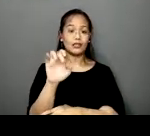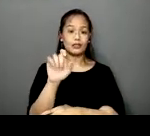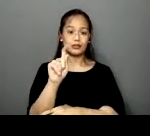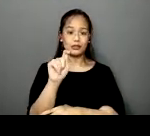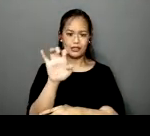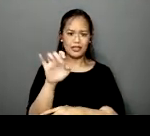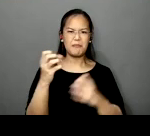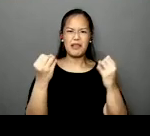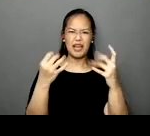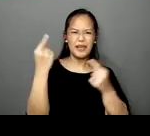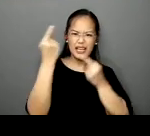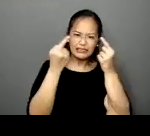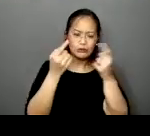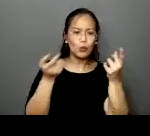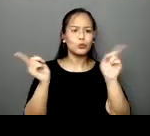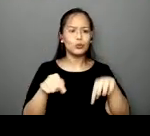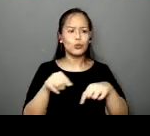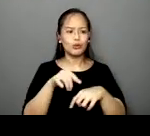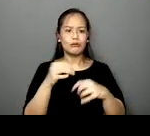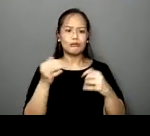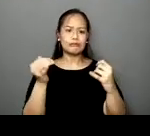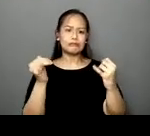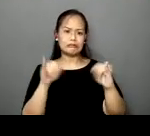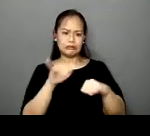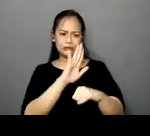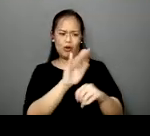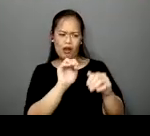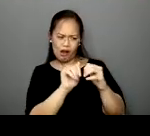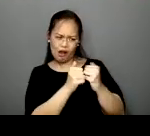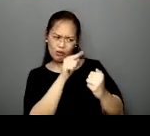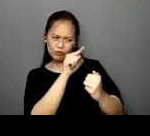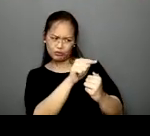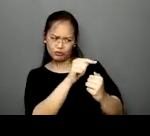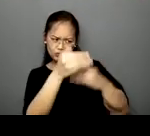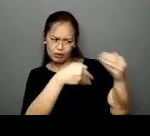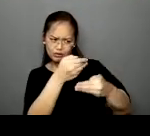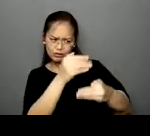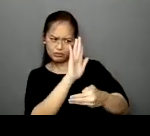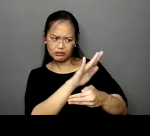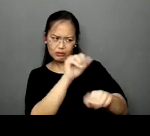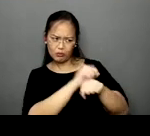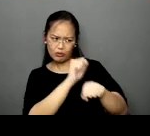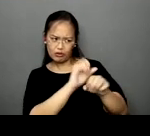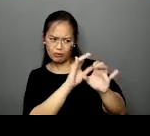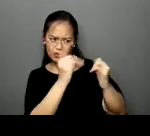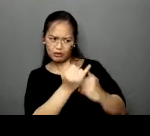controversy, specifically about sustainability in terms of how their products operate, in terms of